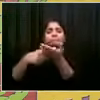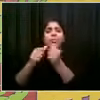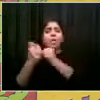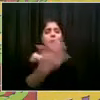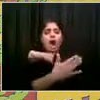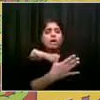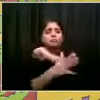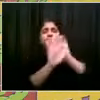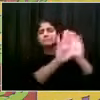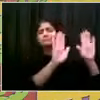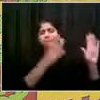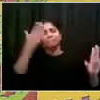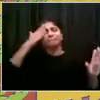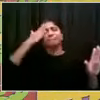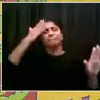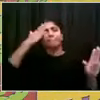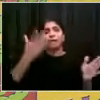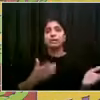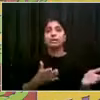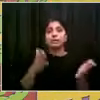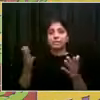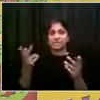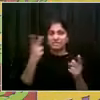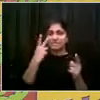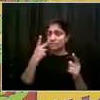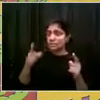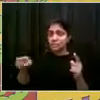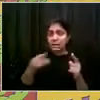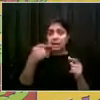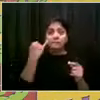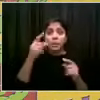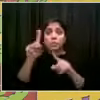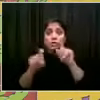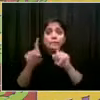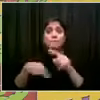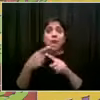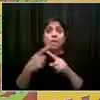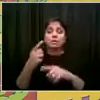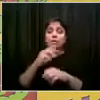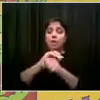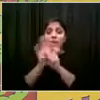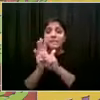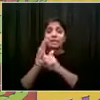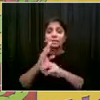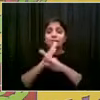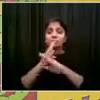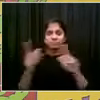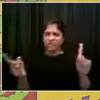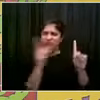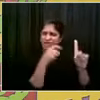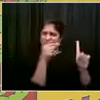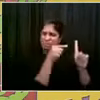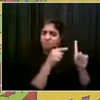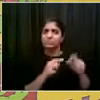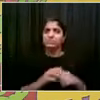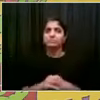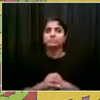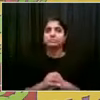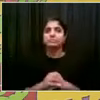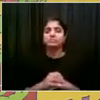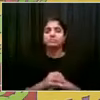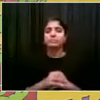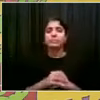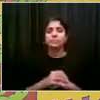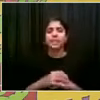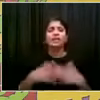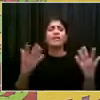But I really want to accent what he said. Overwhelming scientific consensus. We have to note how